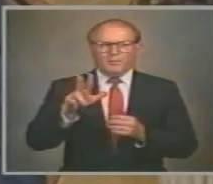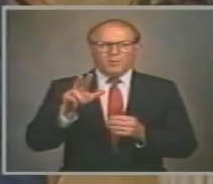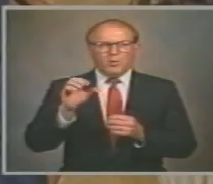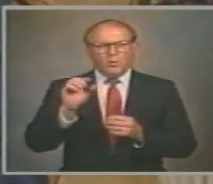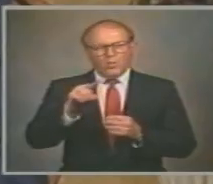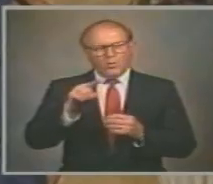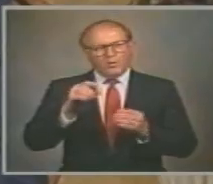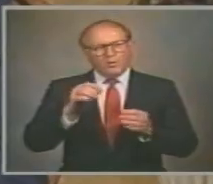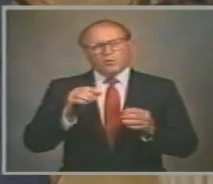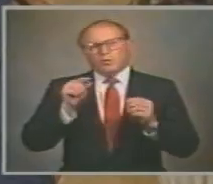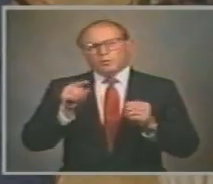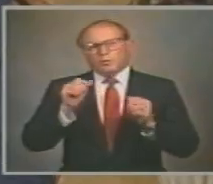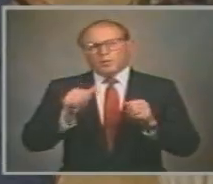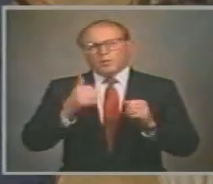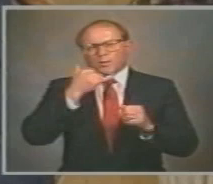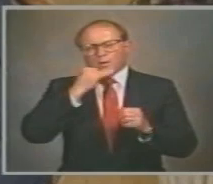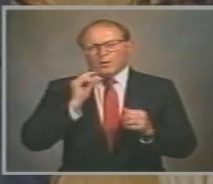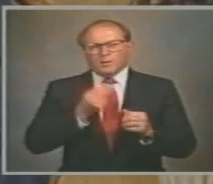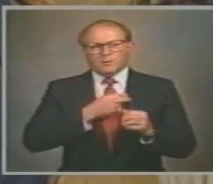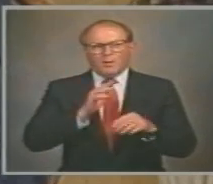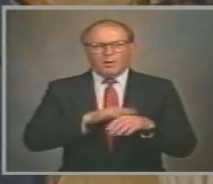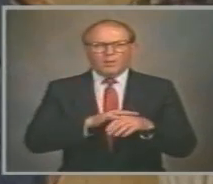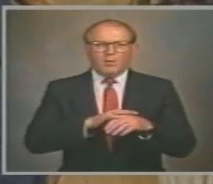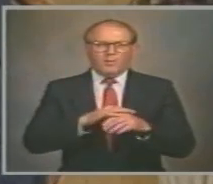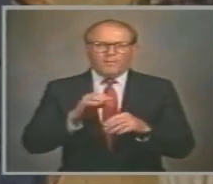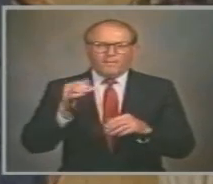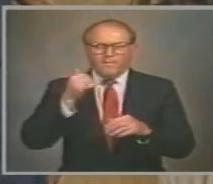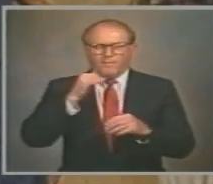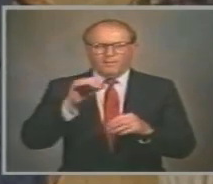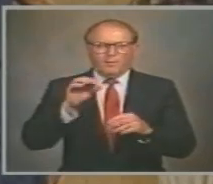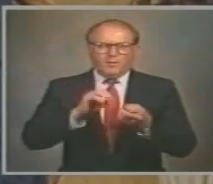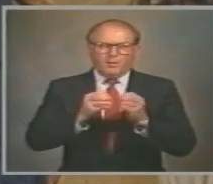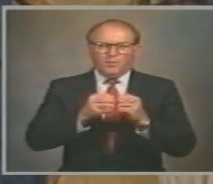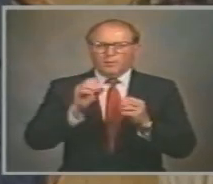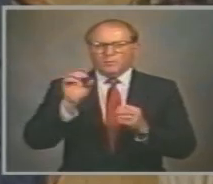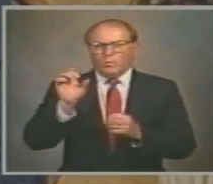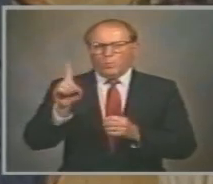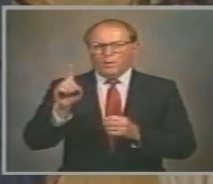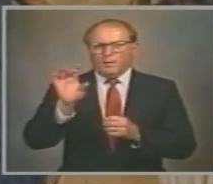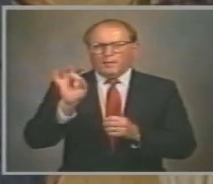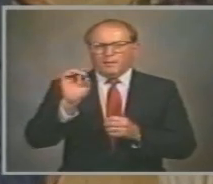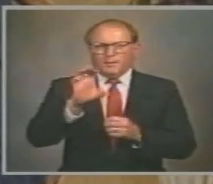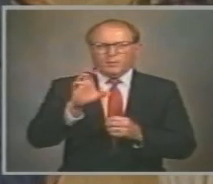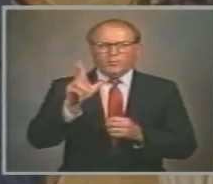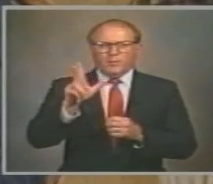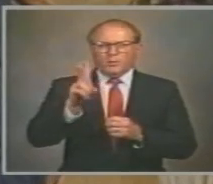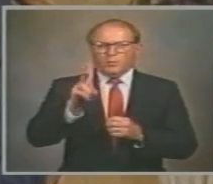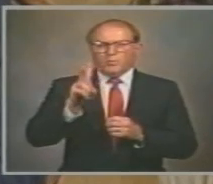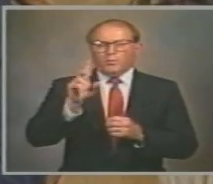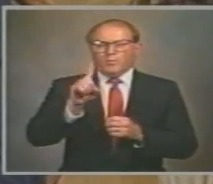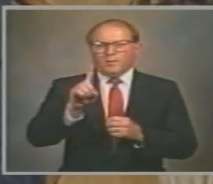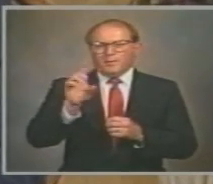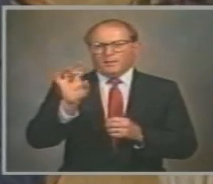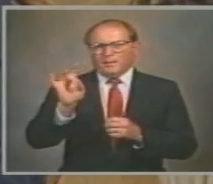73083. Or you may call us on our toll-free telephone number. That number is